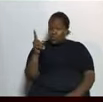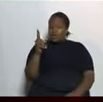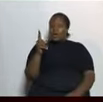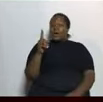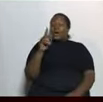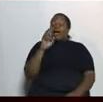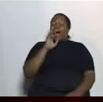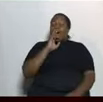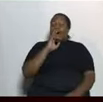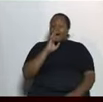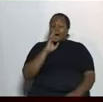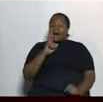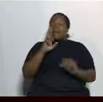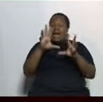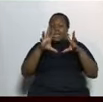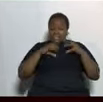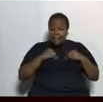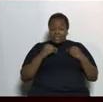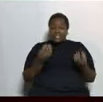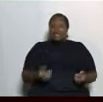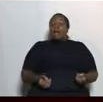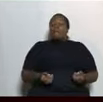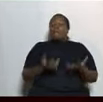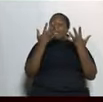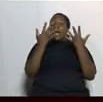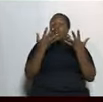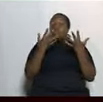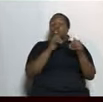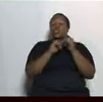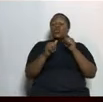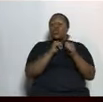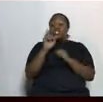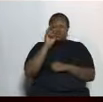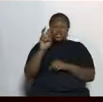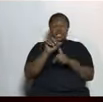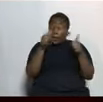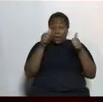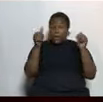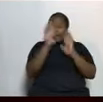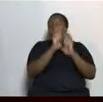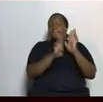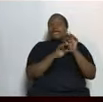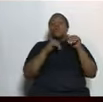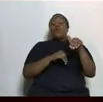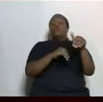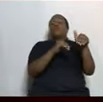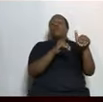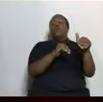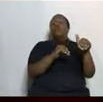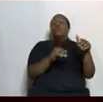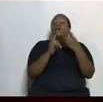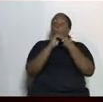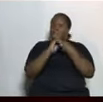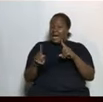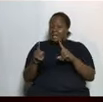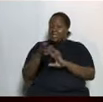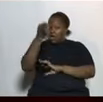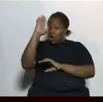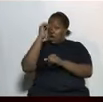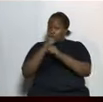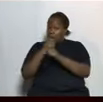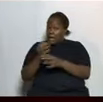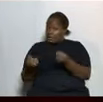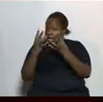by spectacular miracles, even if they're not in harmony with God's Word. Does God work miracles? Yes. Can God